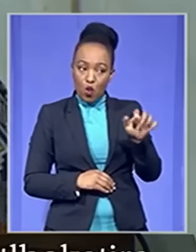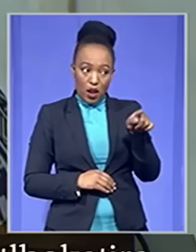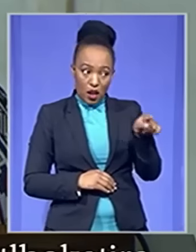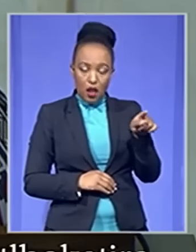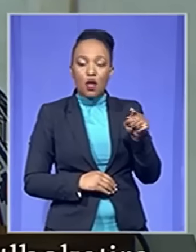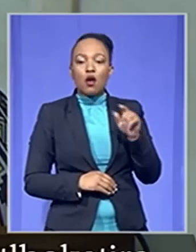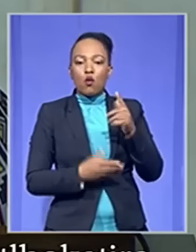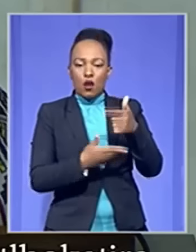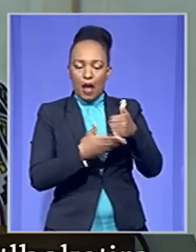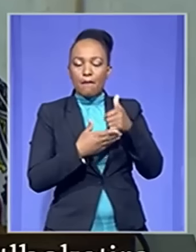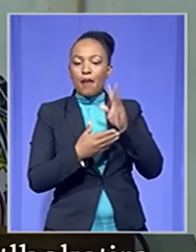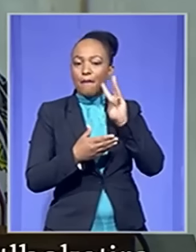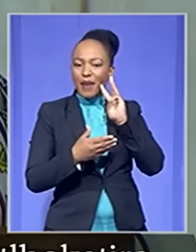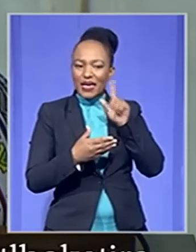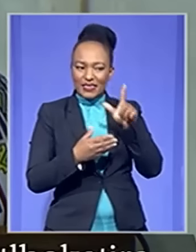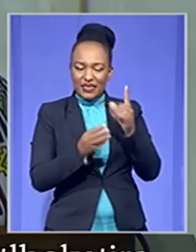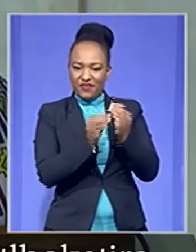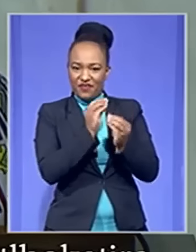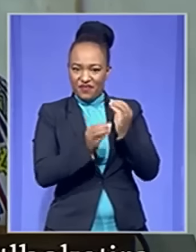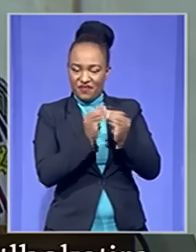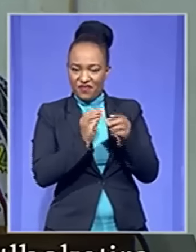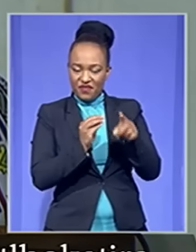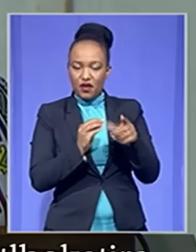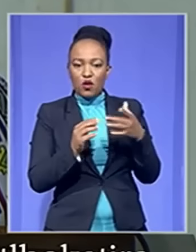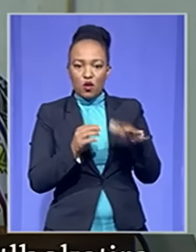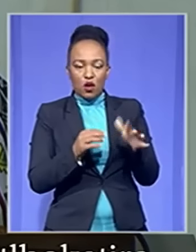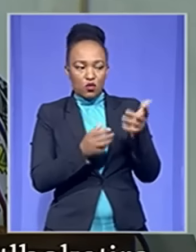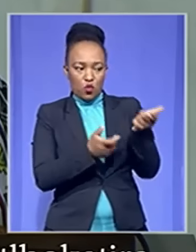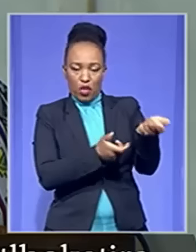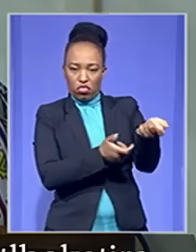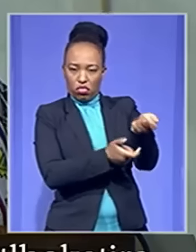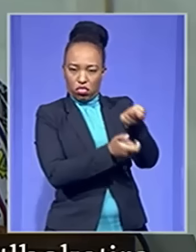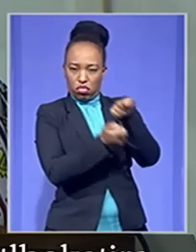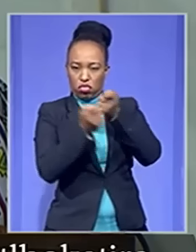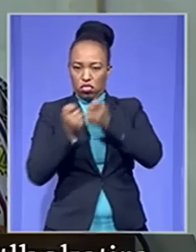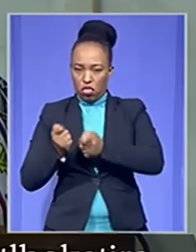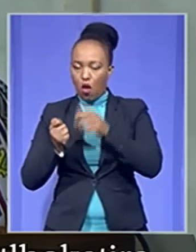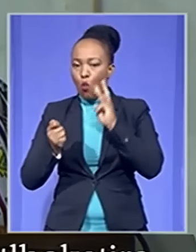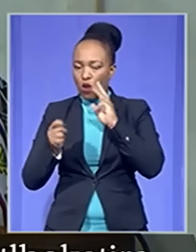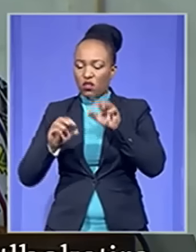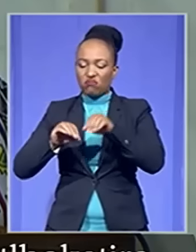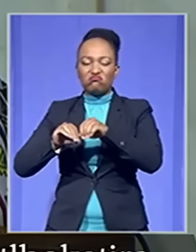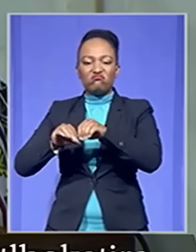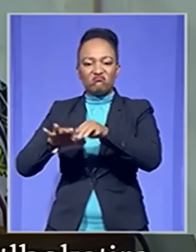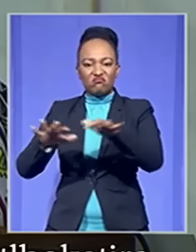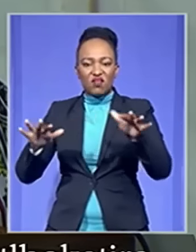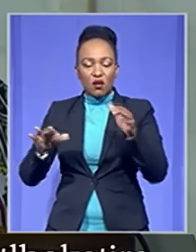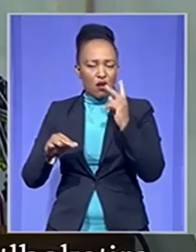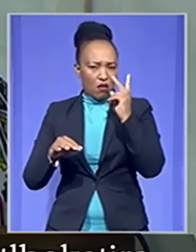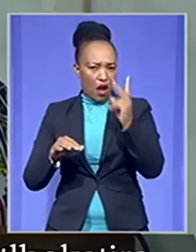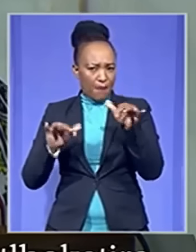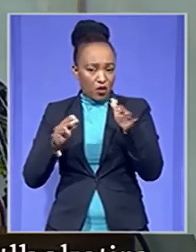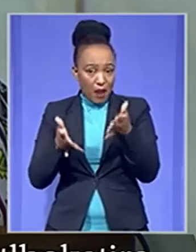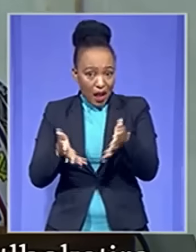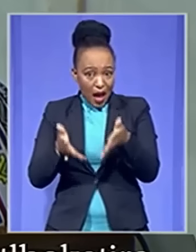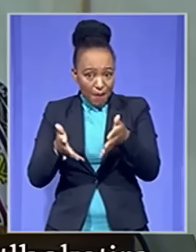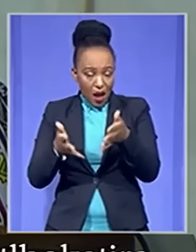kulo wamkhomazi swenyusele apha phezulu ndiyaqonda abantu baphaya bawuyibonile esa structure with